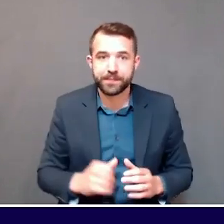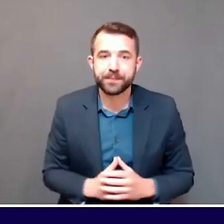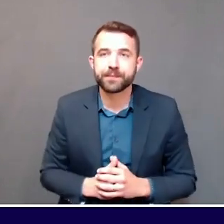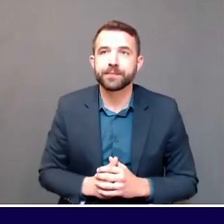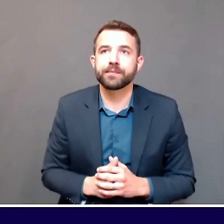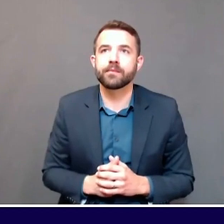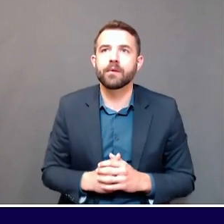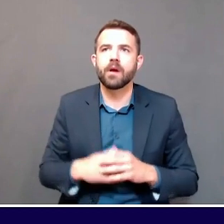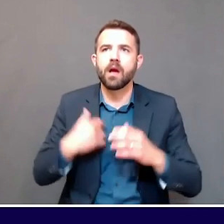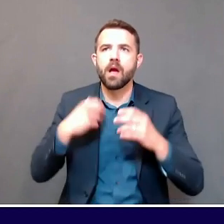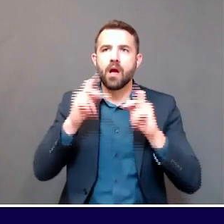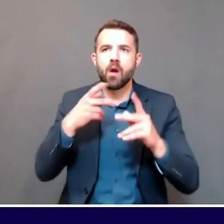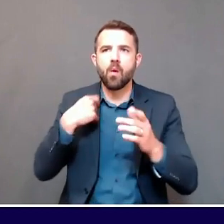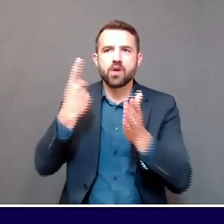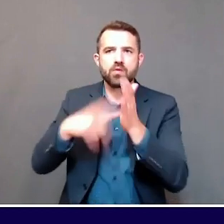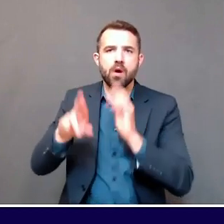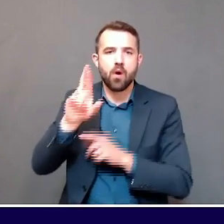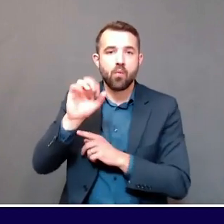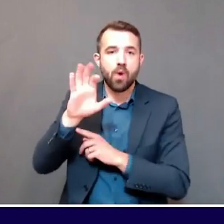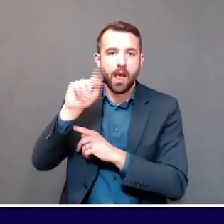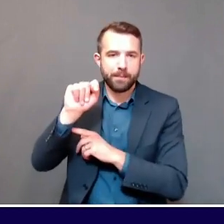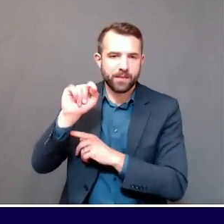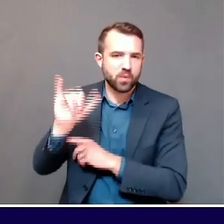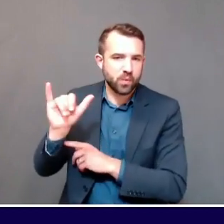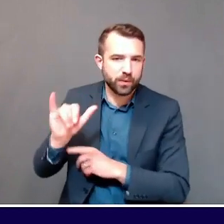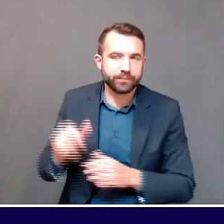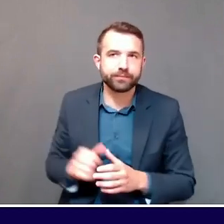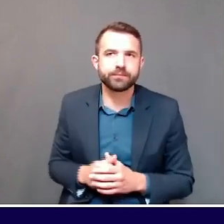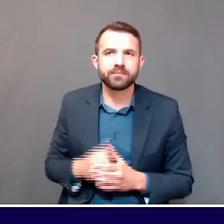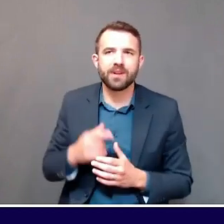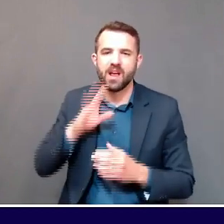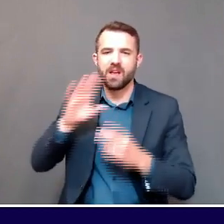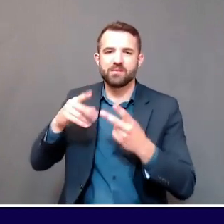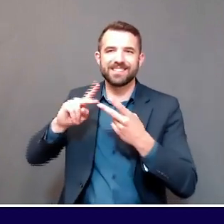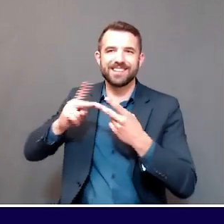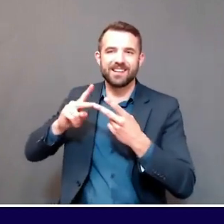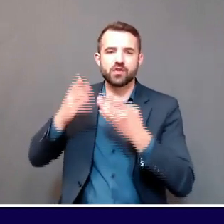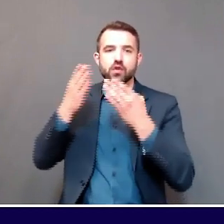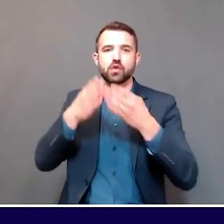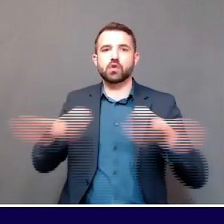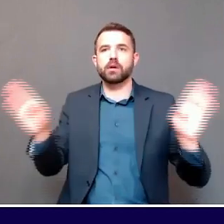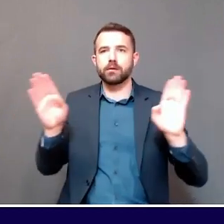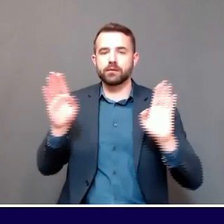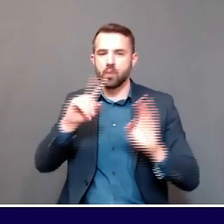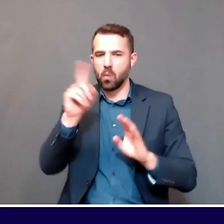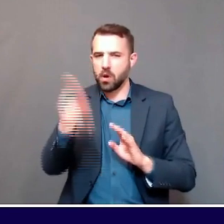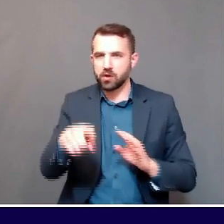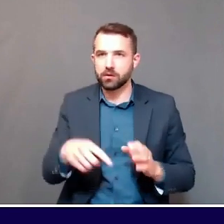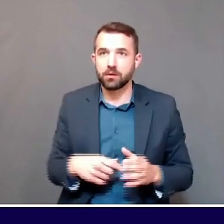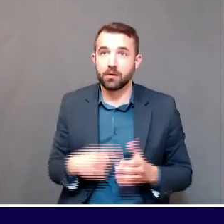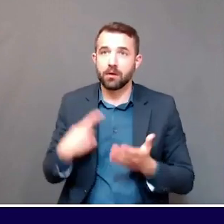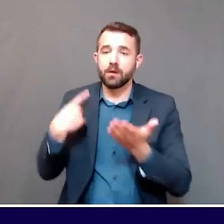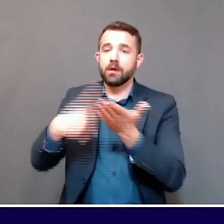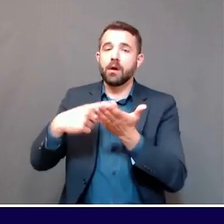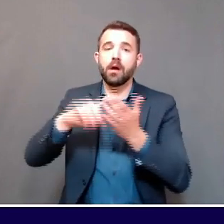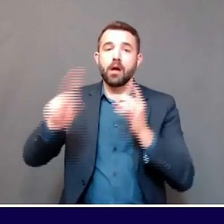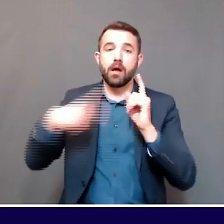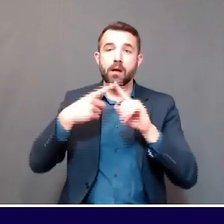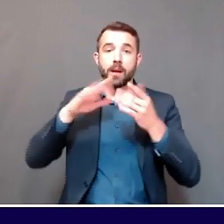as well. Yep. Then my more general question is about kind of following up on the discussion about community transmission.